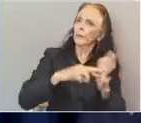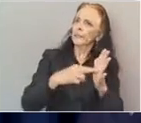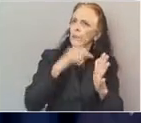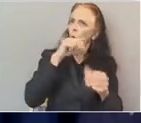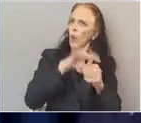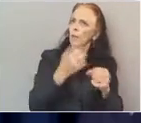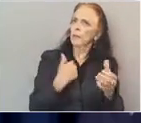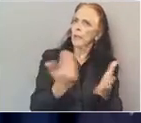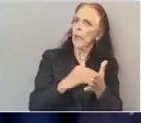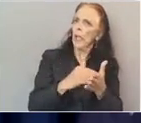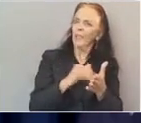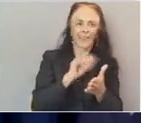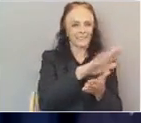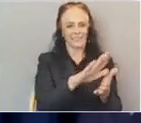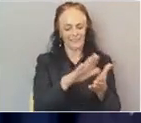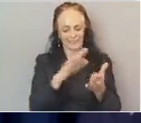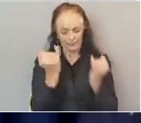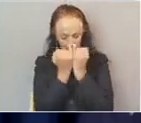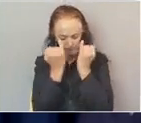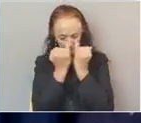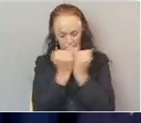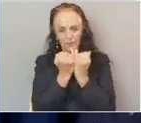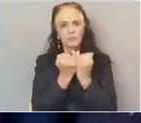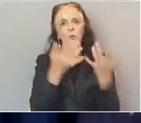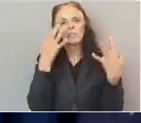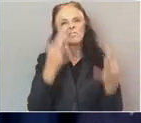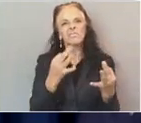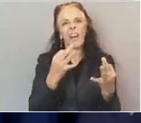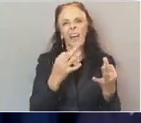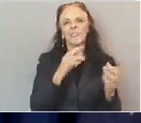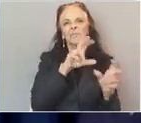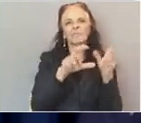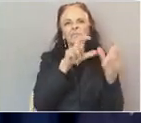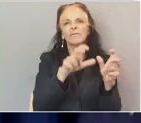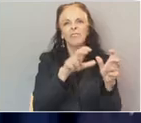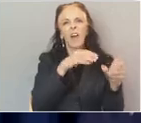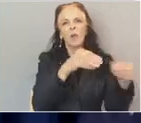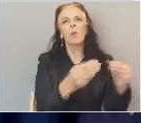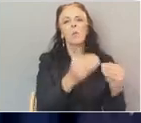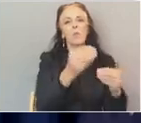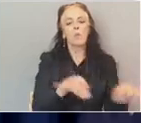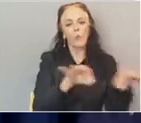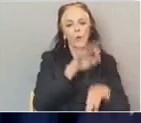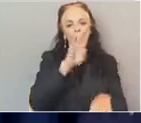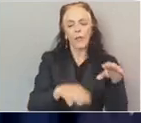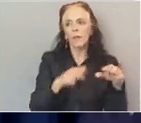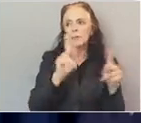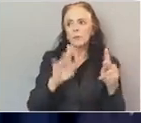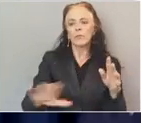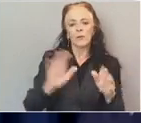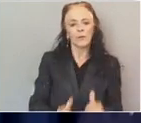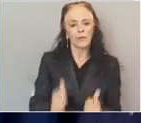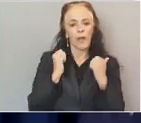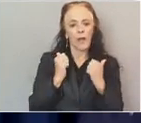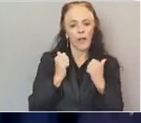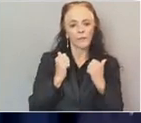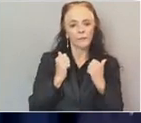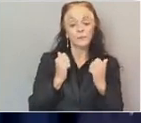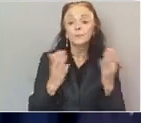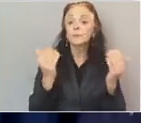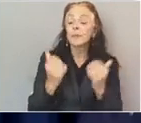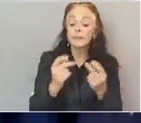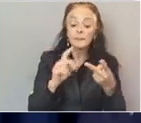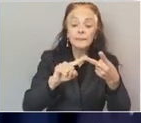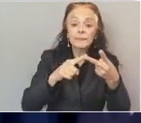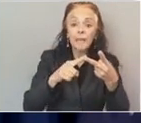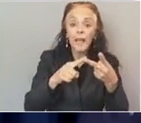saving American lives. Second, right at the moment that we needed Donald Trump to be tough on the Chinese